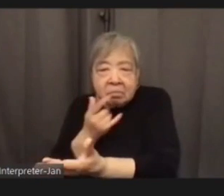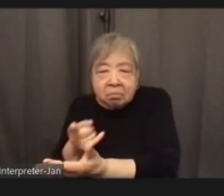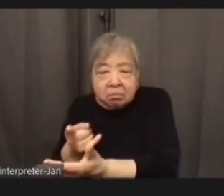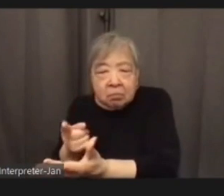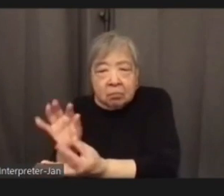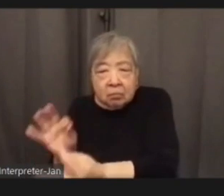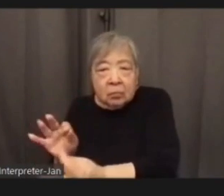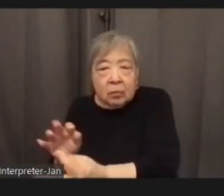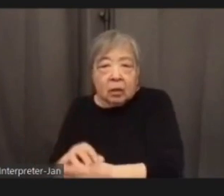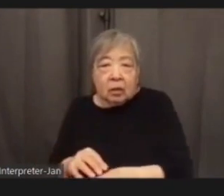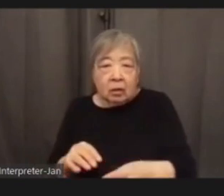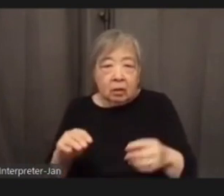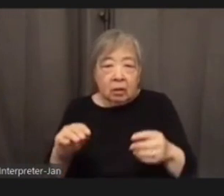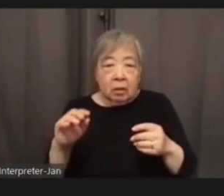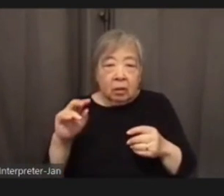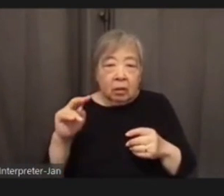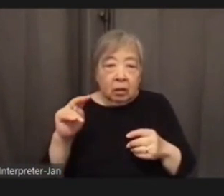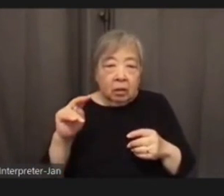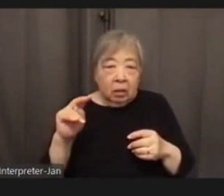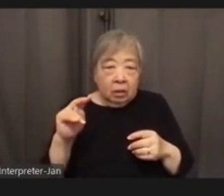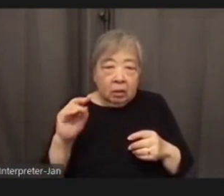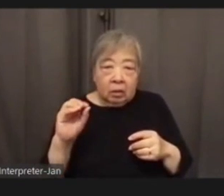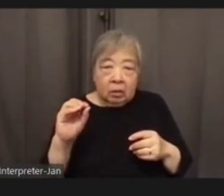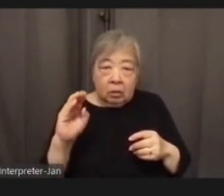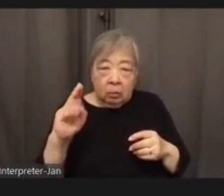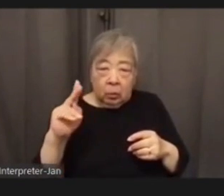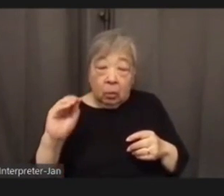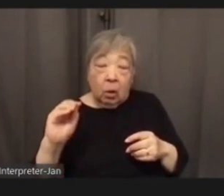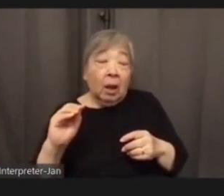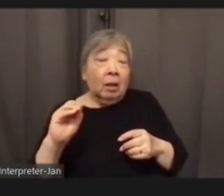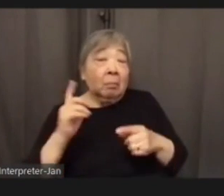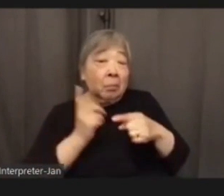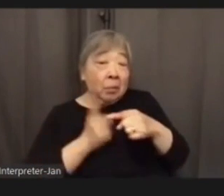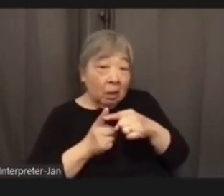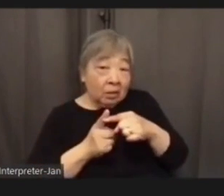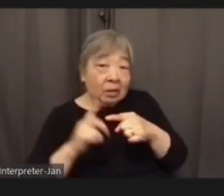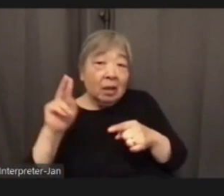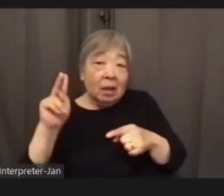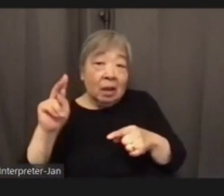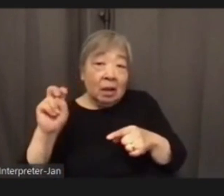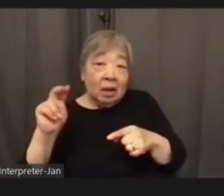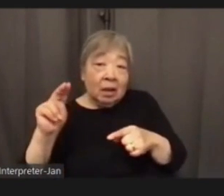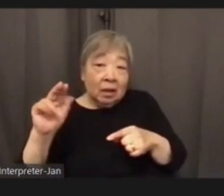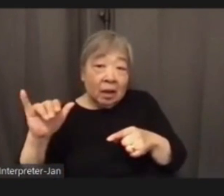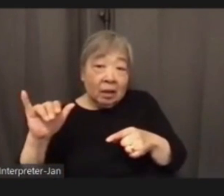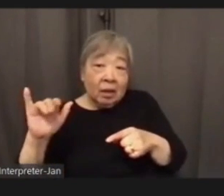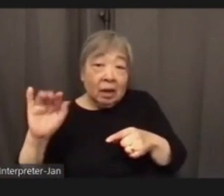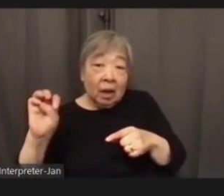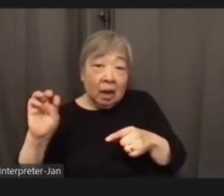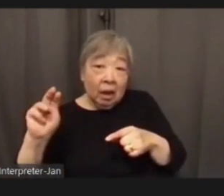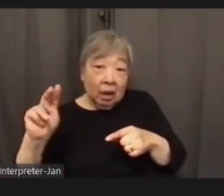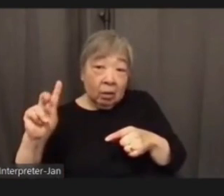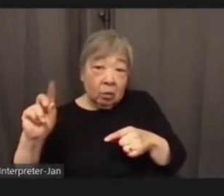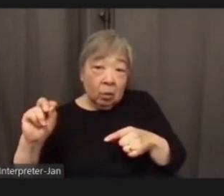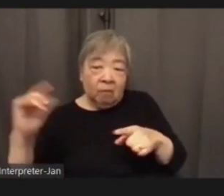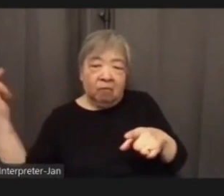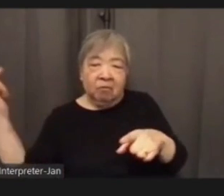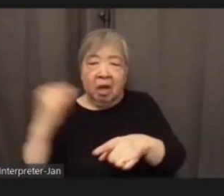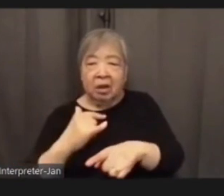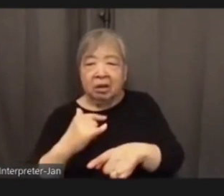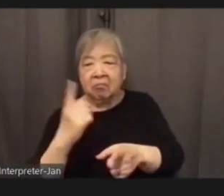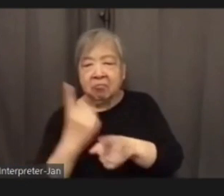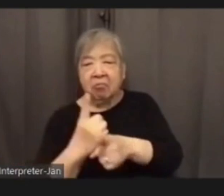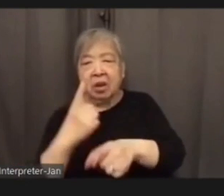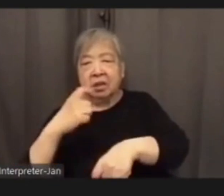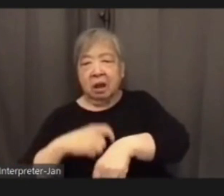Collaboration. We were able to have Kenny Endo fly in at just the right moment to